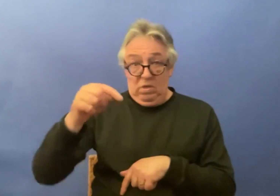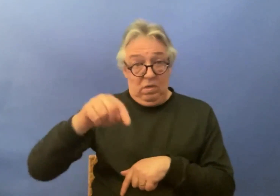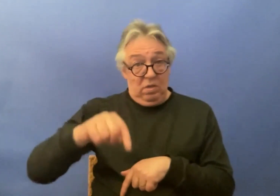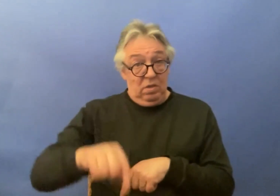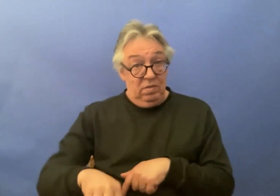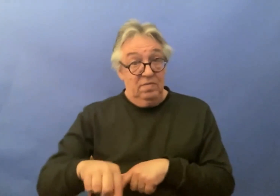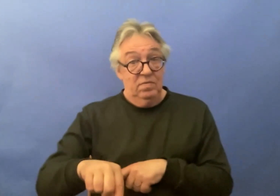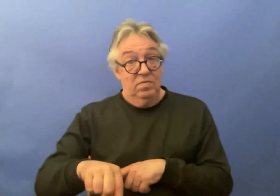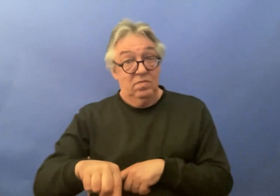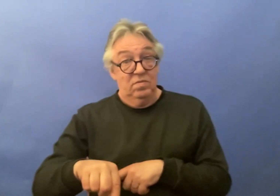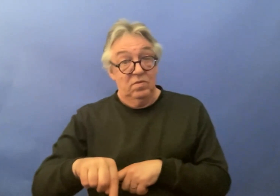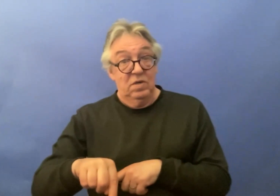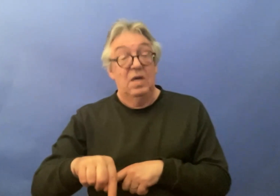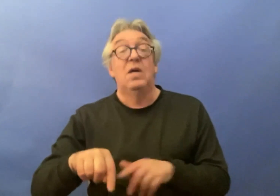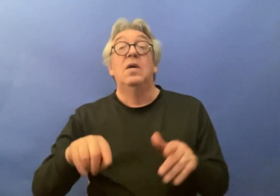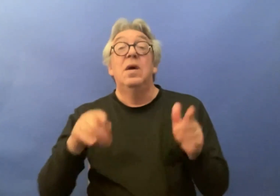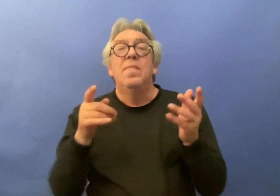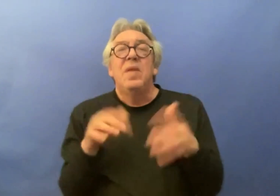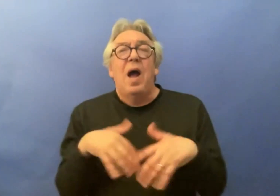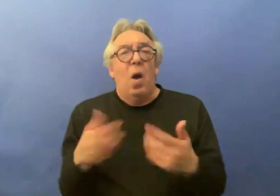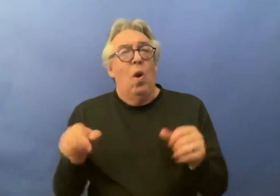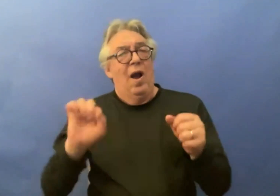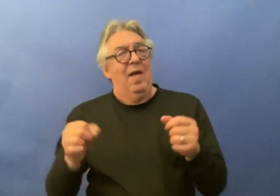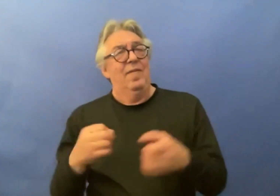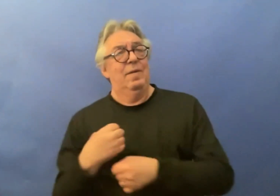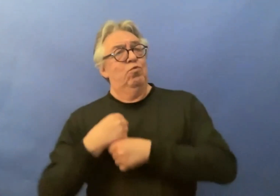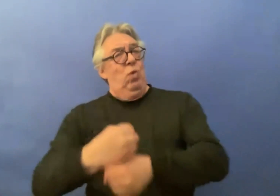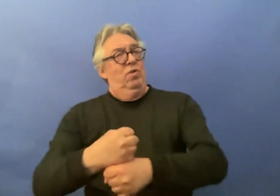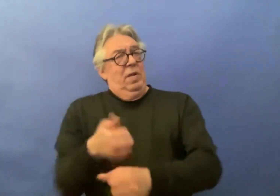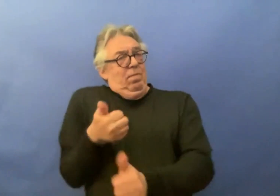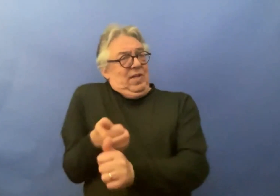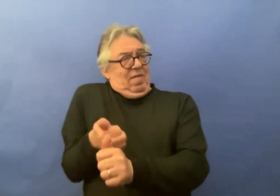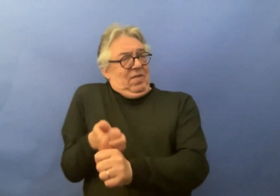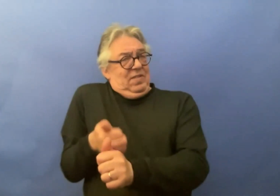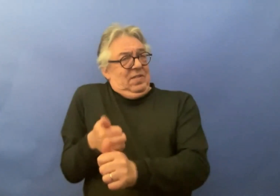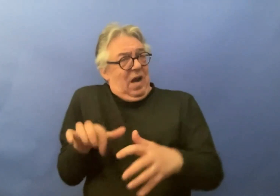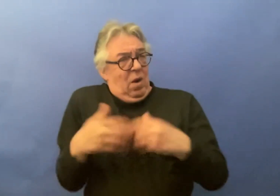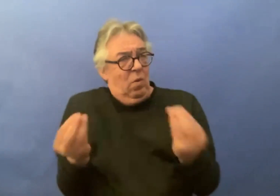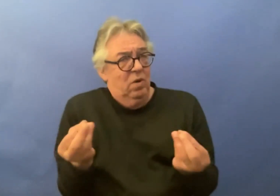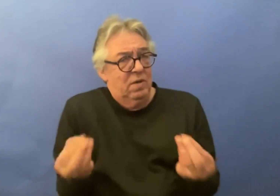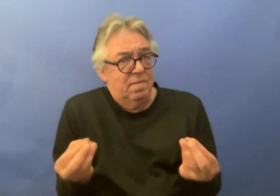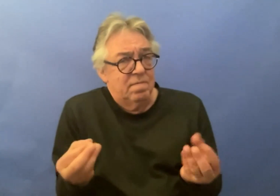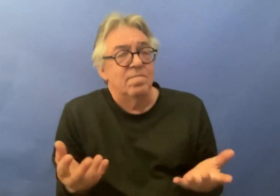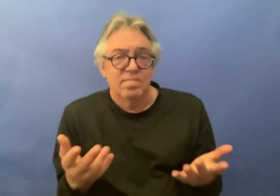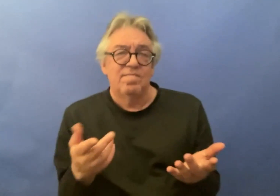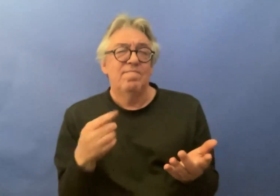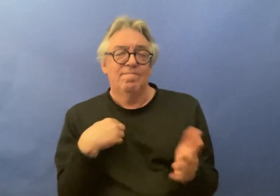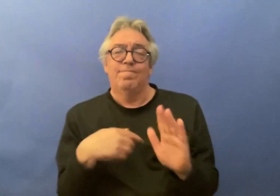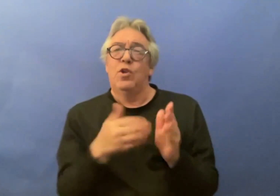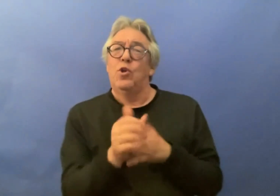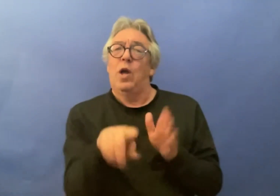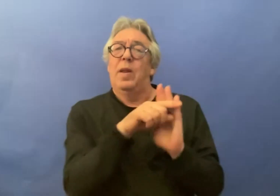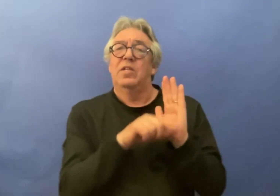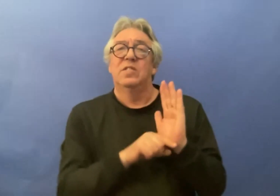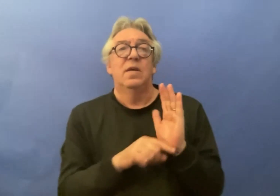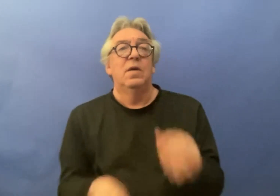displacement. I'm going to share a link in the chat which goes to the minimum